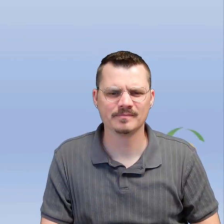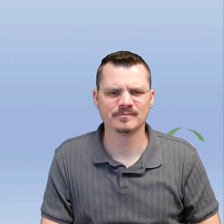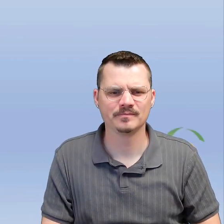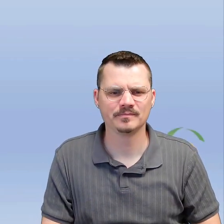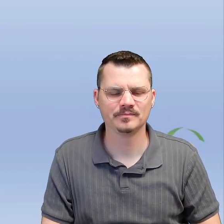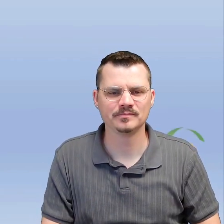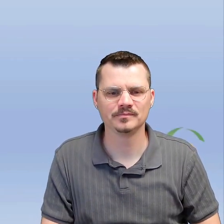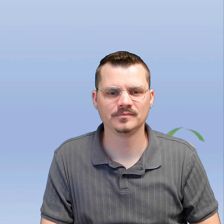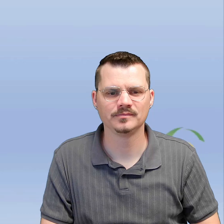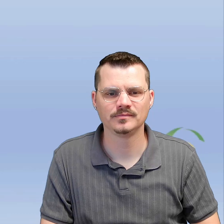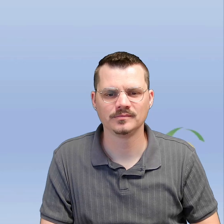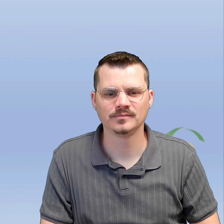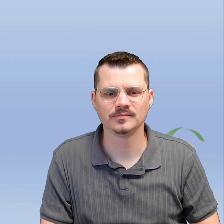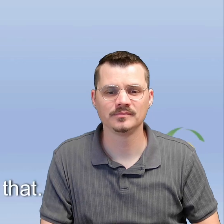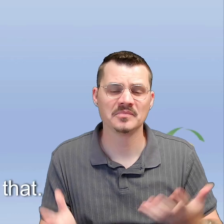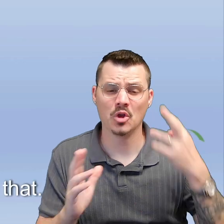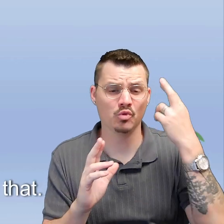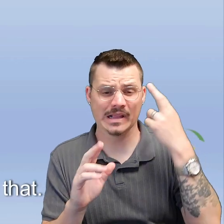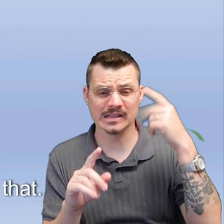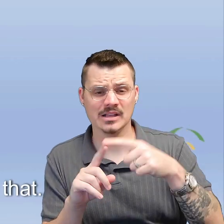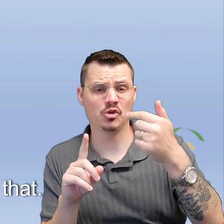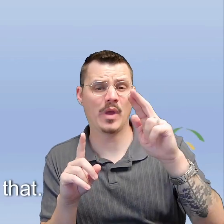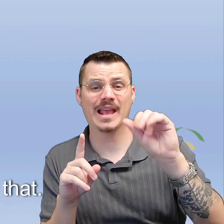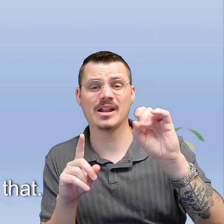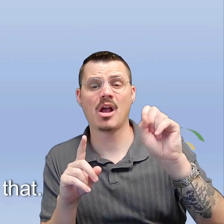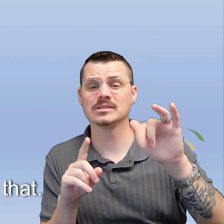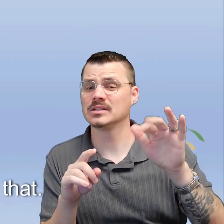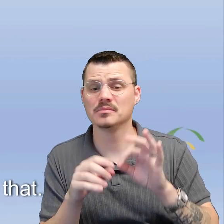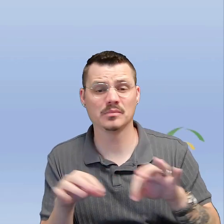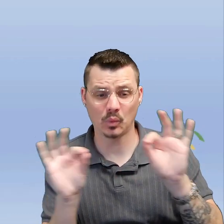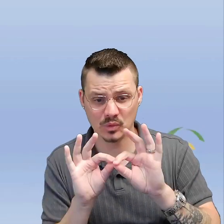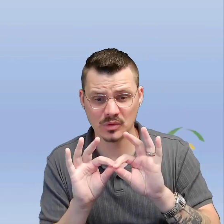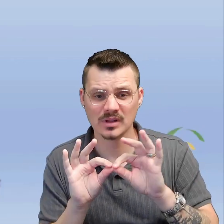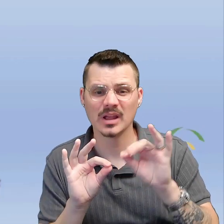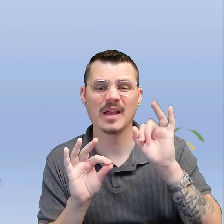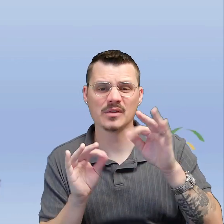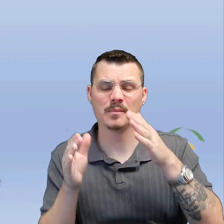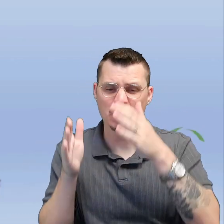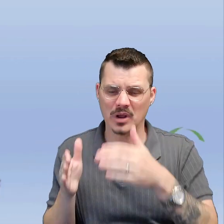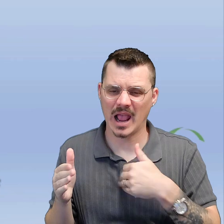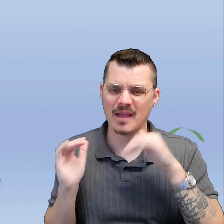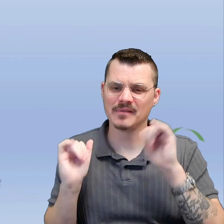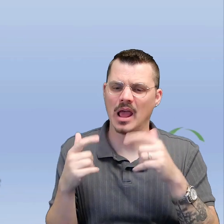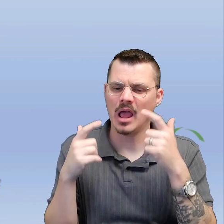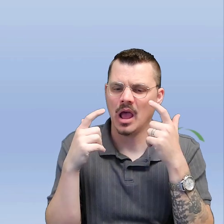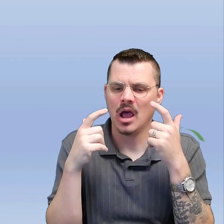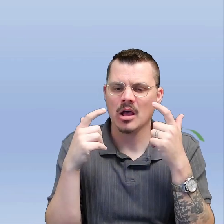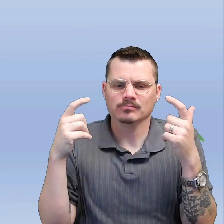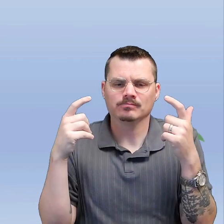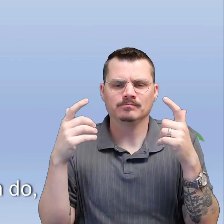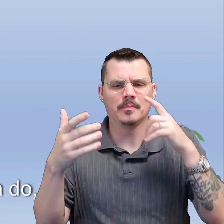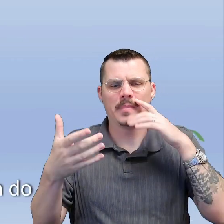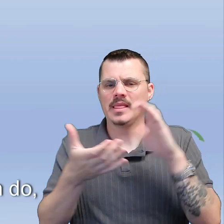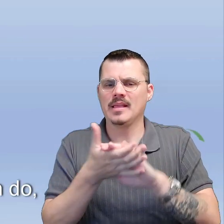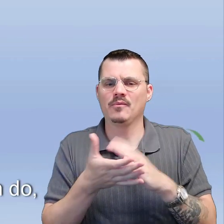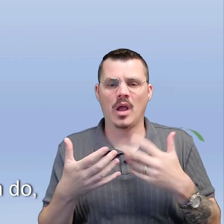The reason grandiosity is important is that if a person has a puffed up belief